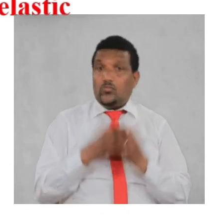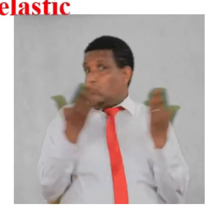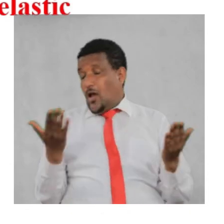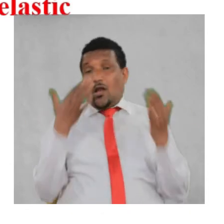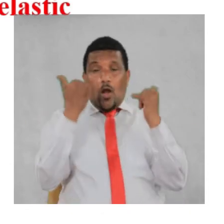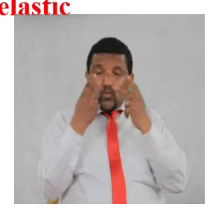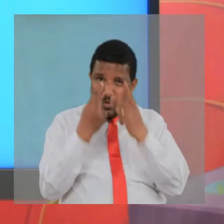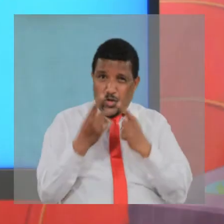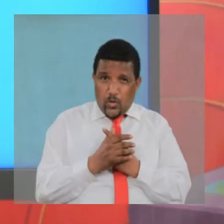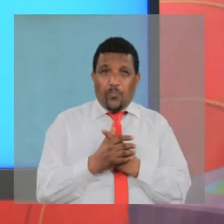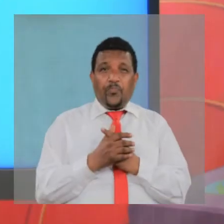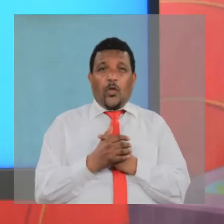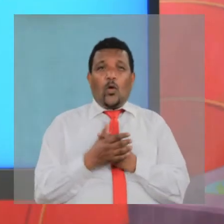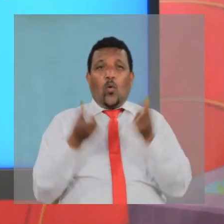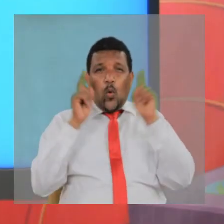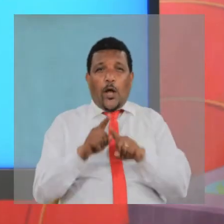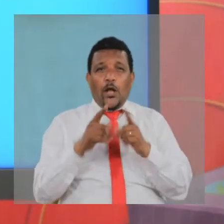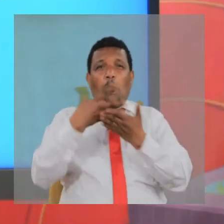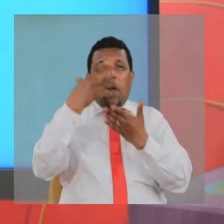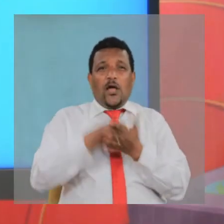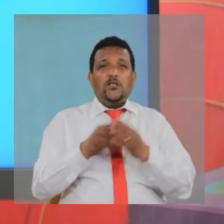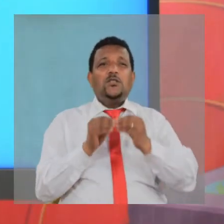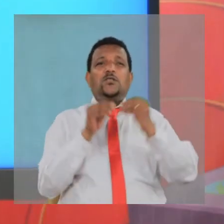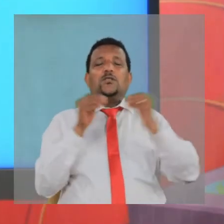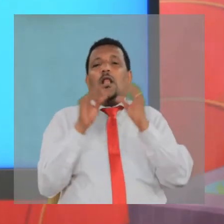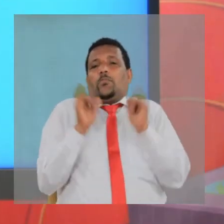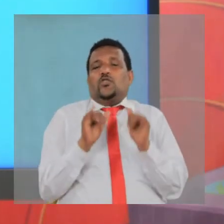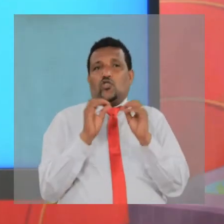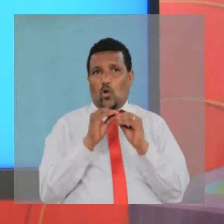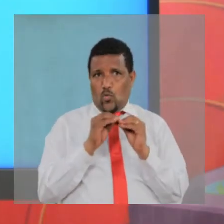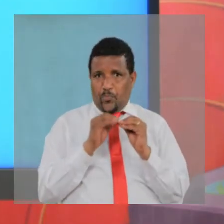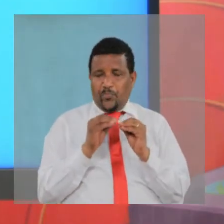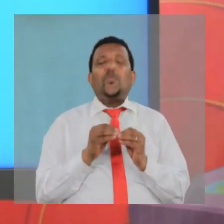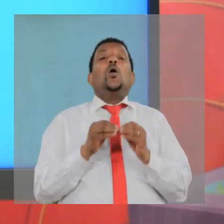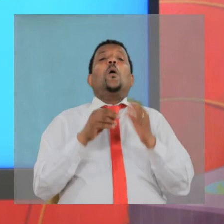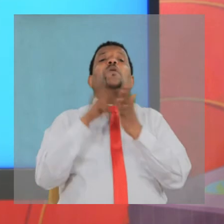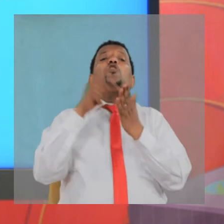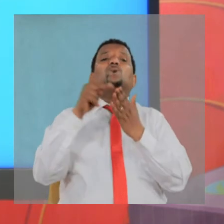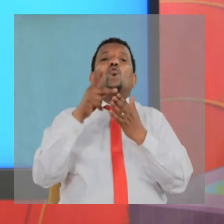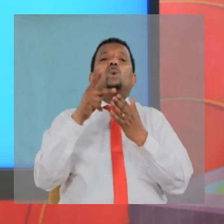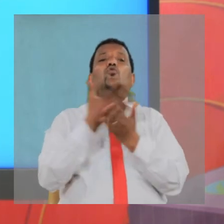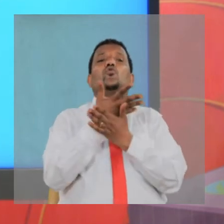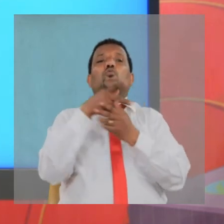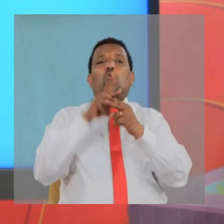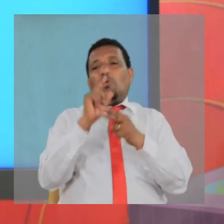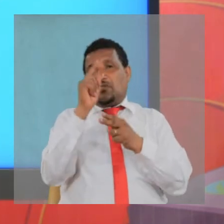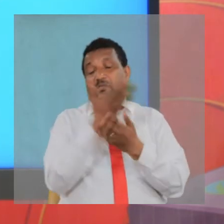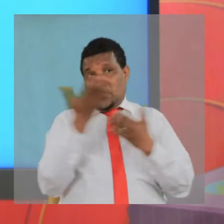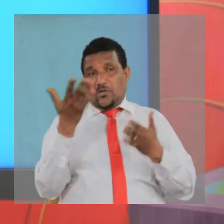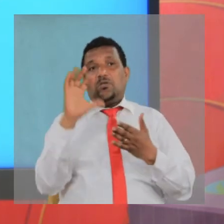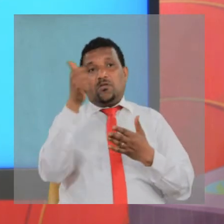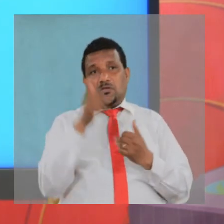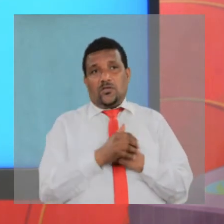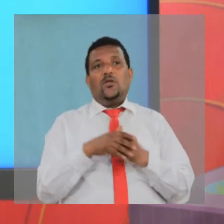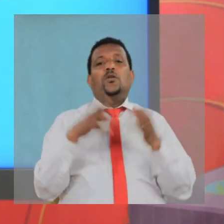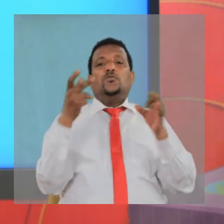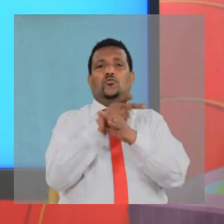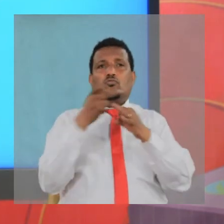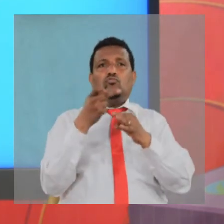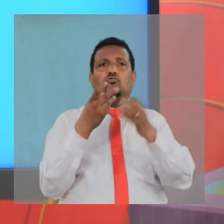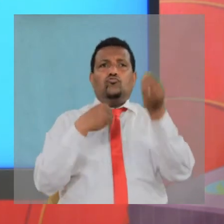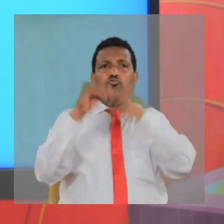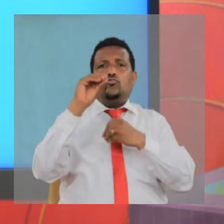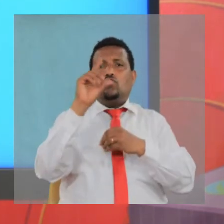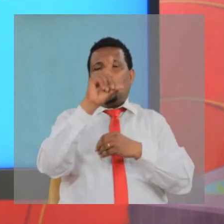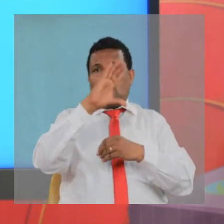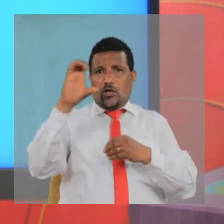Now let's see when the buyer is inelastic. Suppose if the price of a kilogram of something is per 10 and the firm sells 100 kilogram,